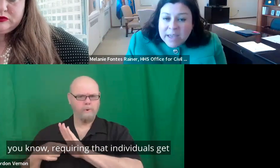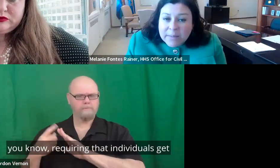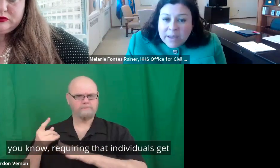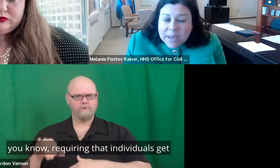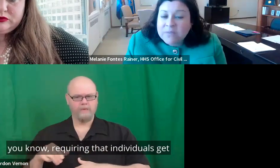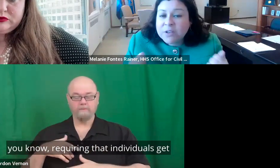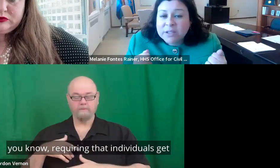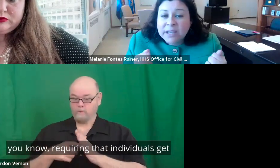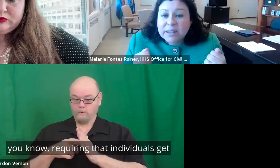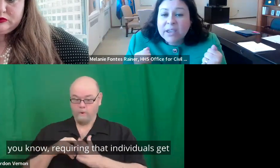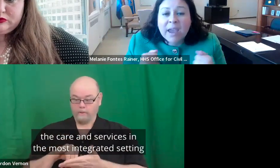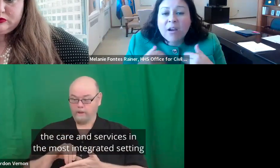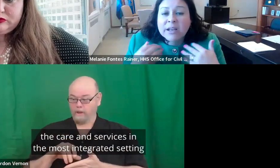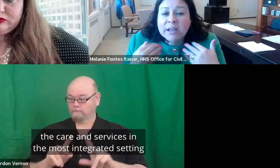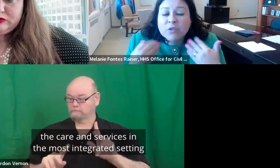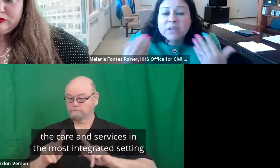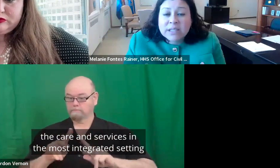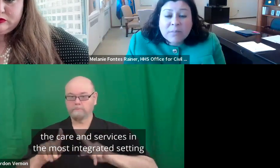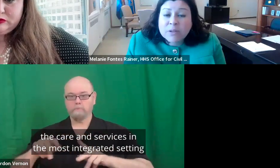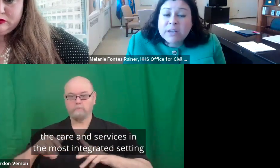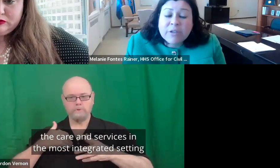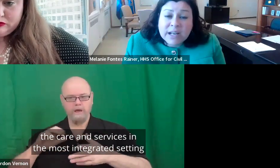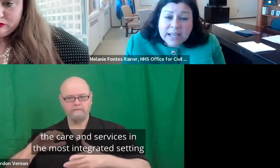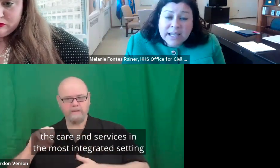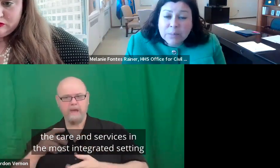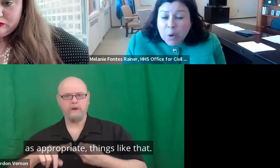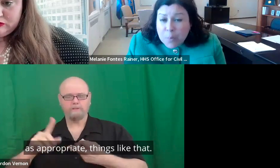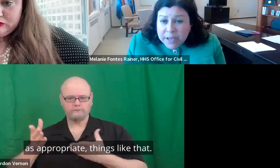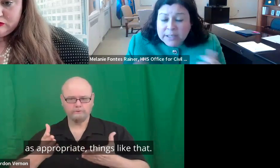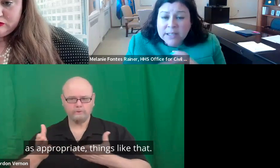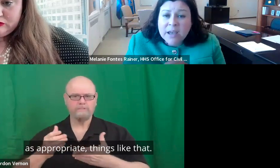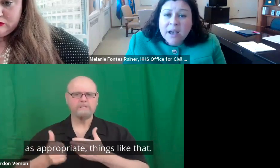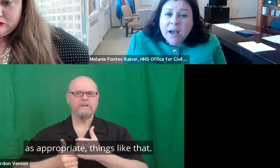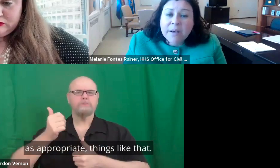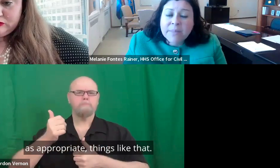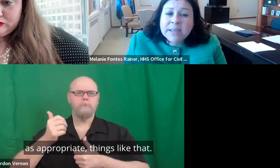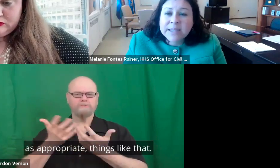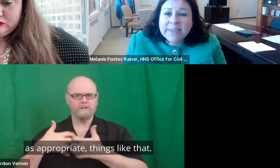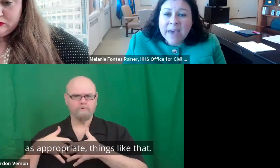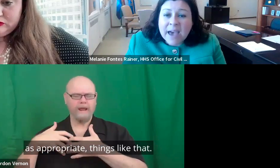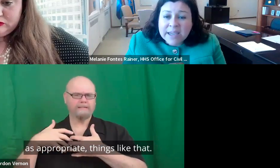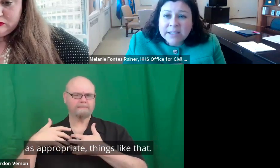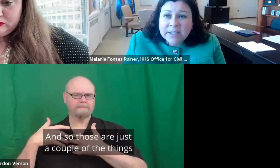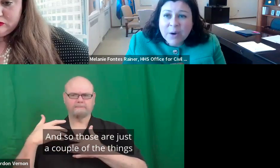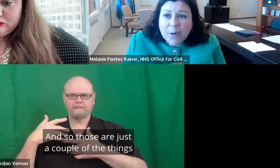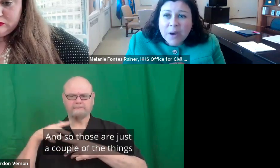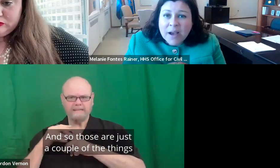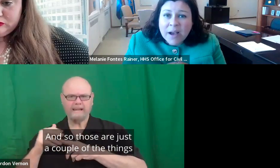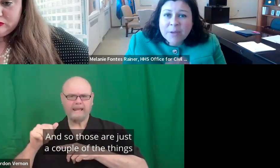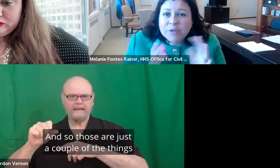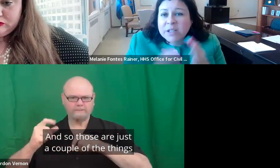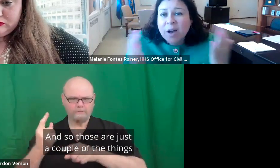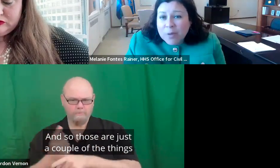requiring that individuals get the care and services in the most integrated setting as appropriate, things like that. And